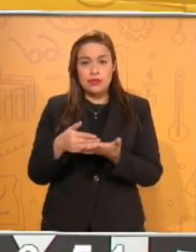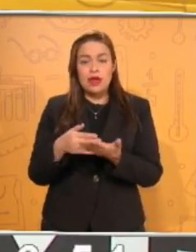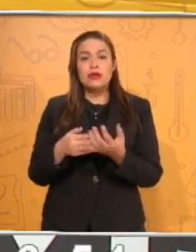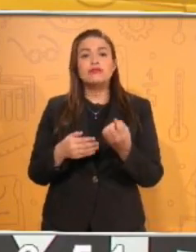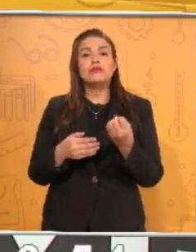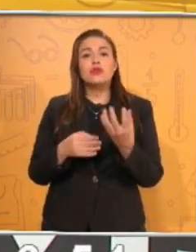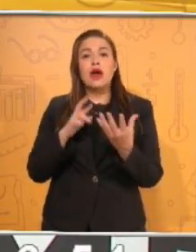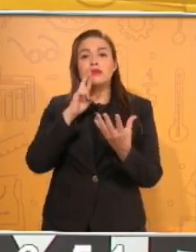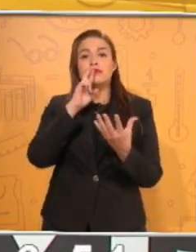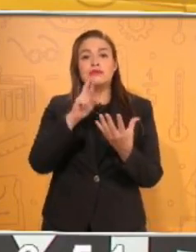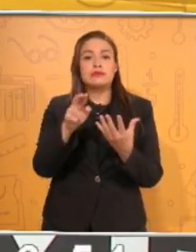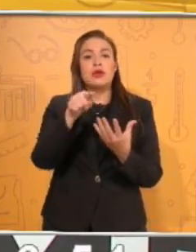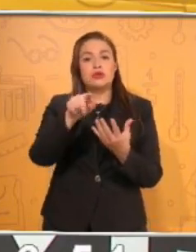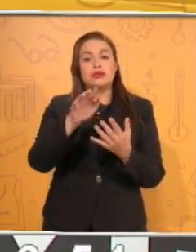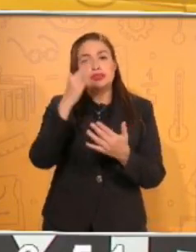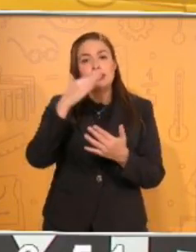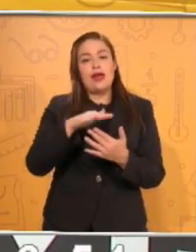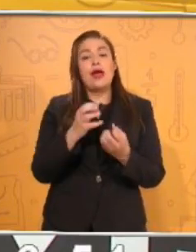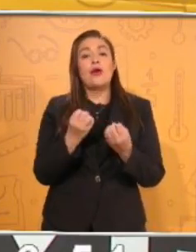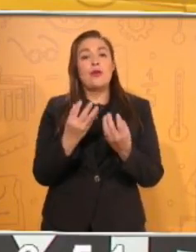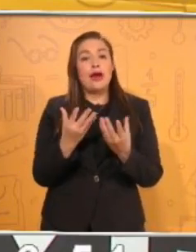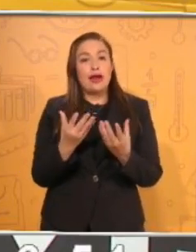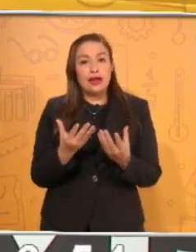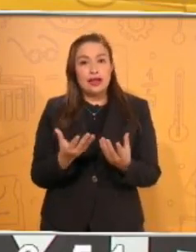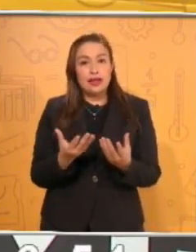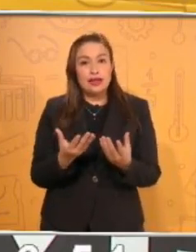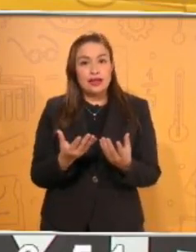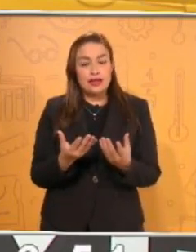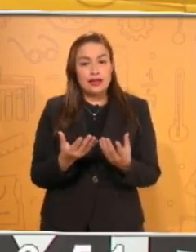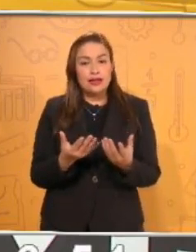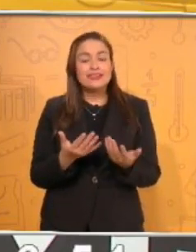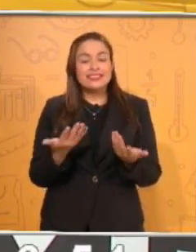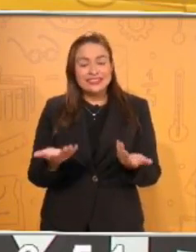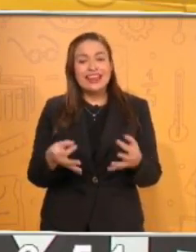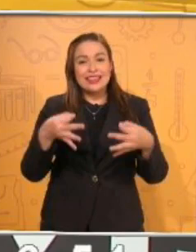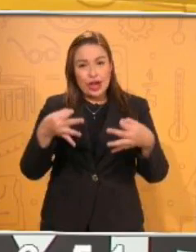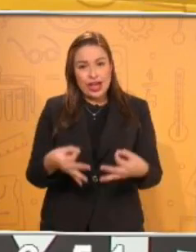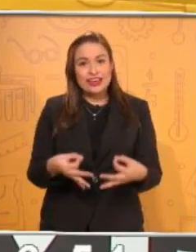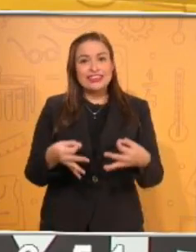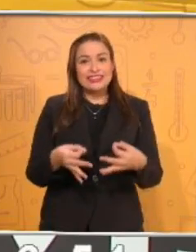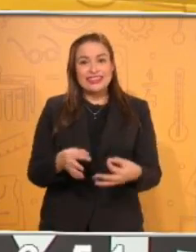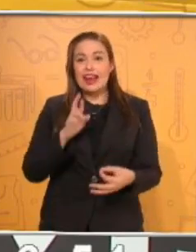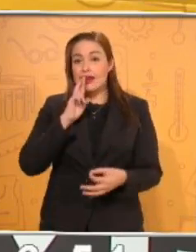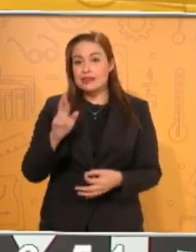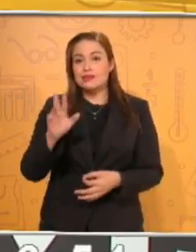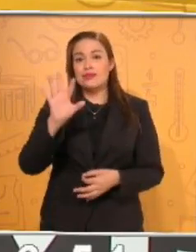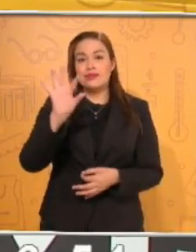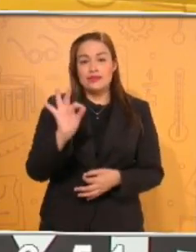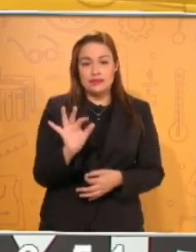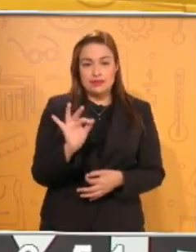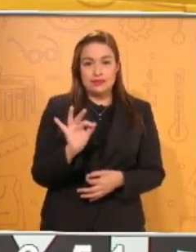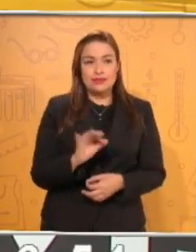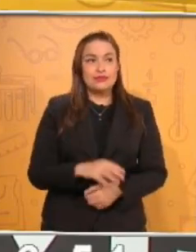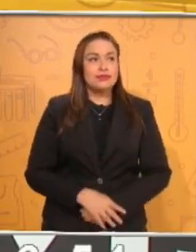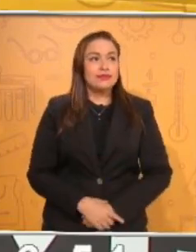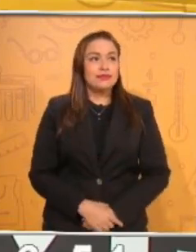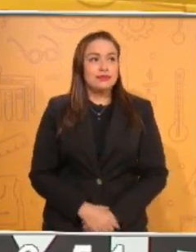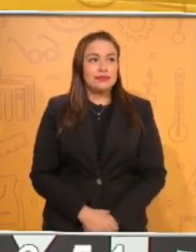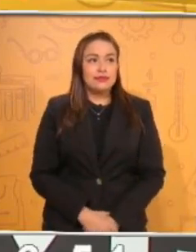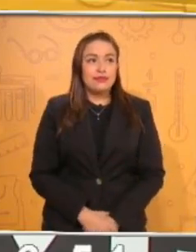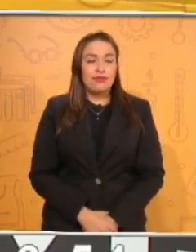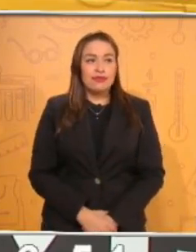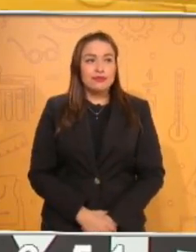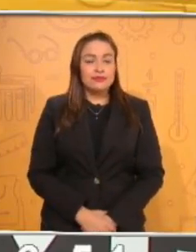our result. And you were correct. It's 40.